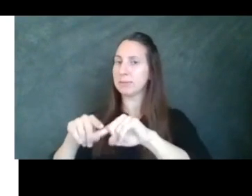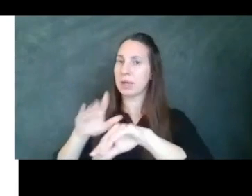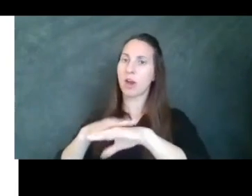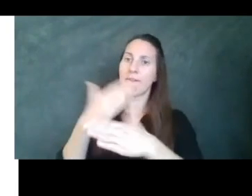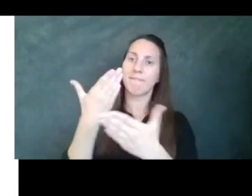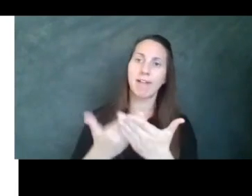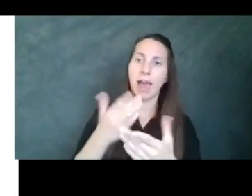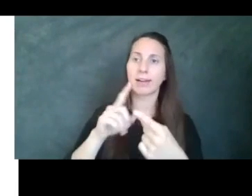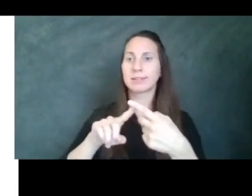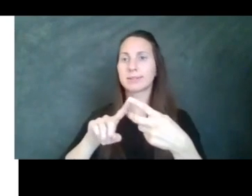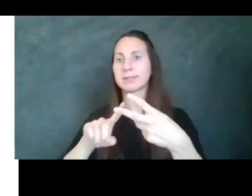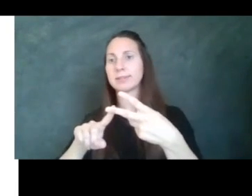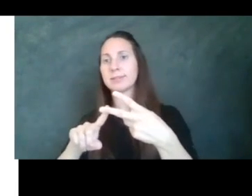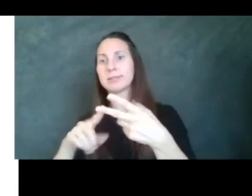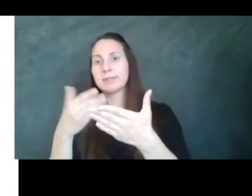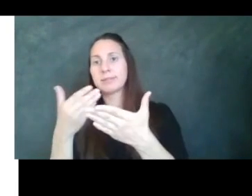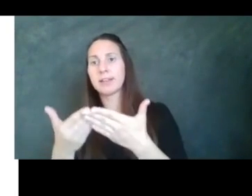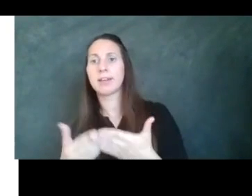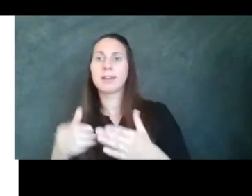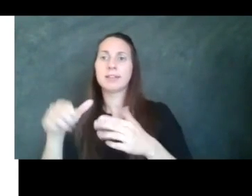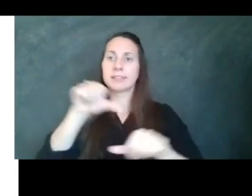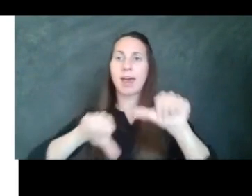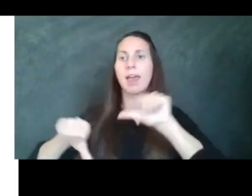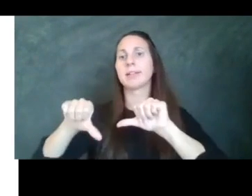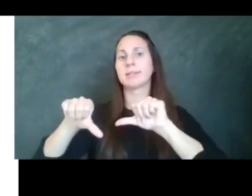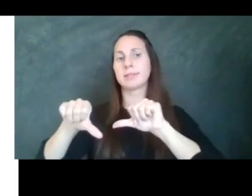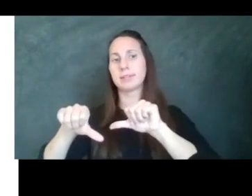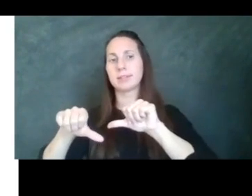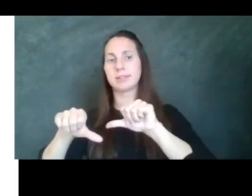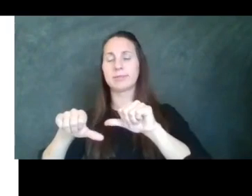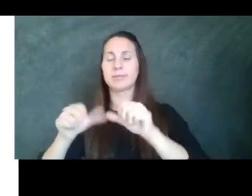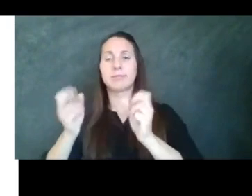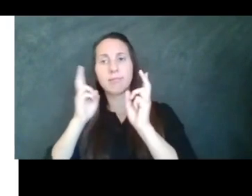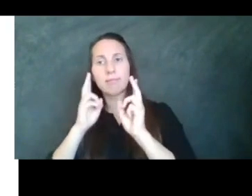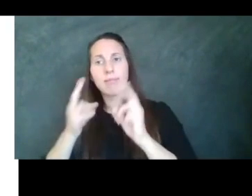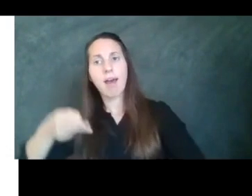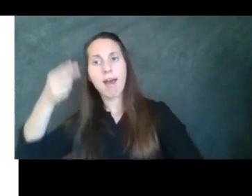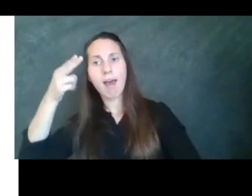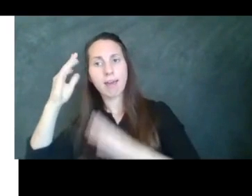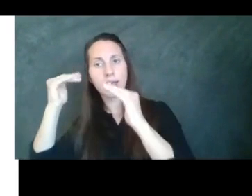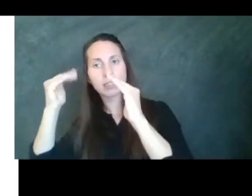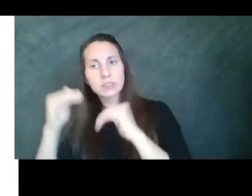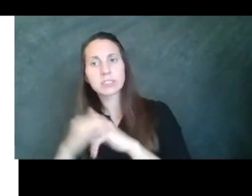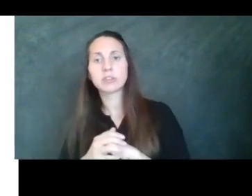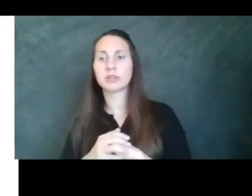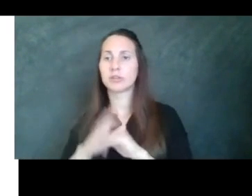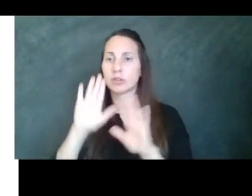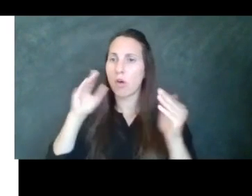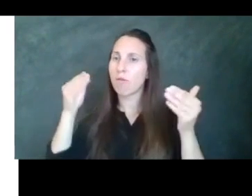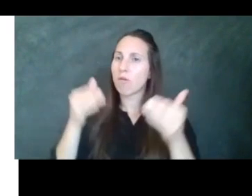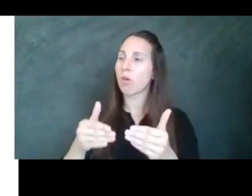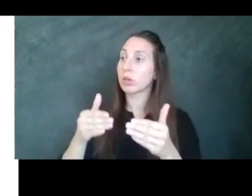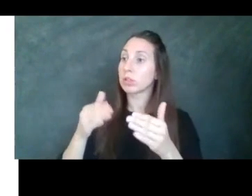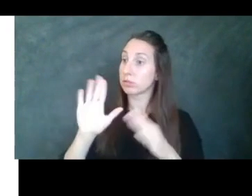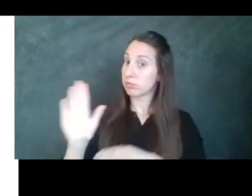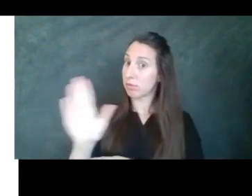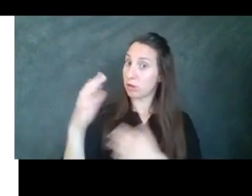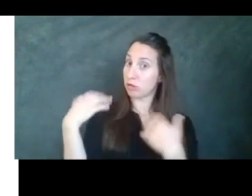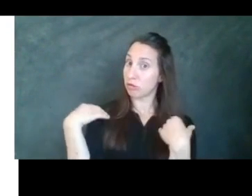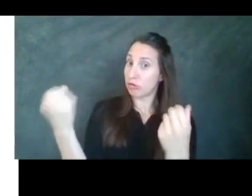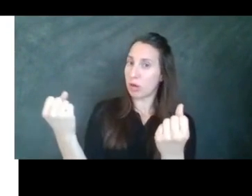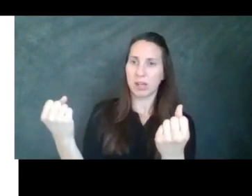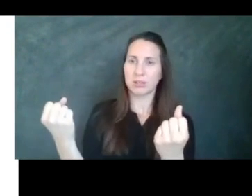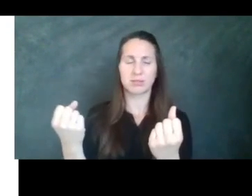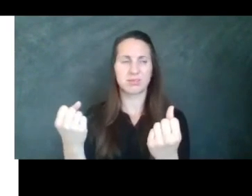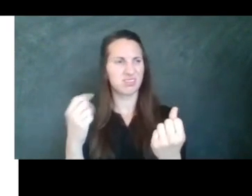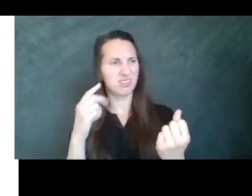evidence, science, high expectations, focus on people's strengths, do not